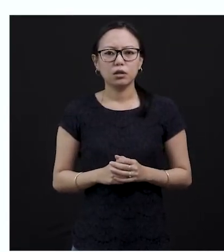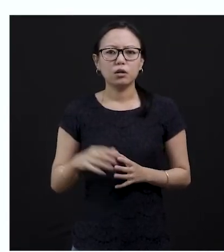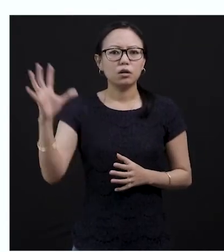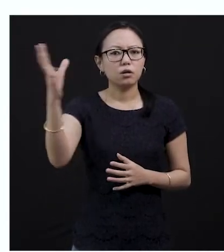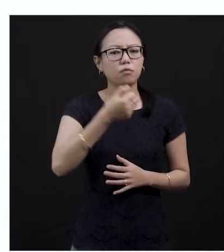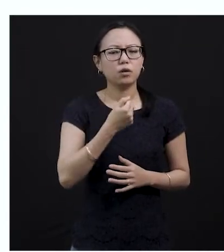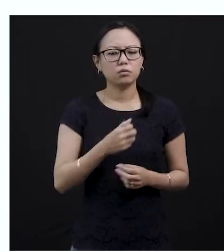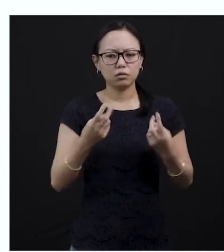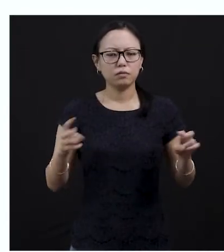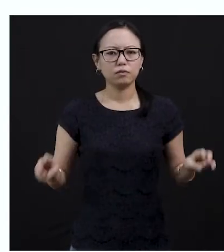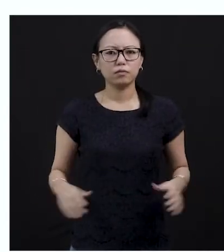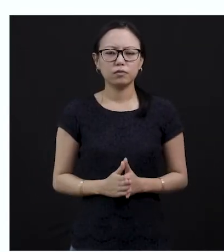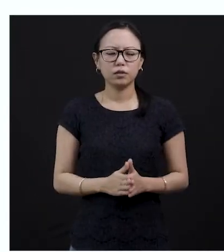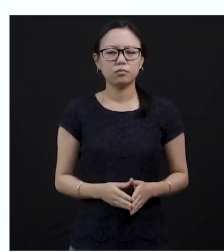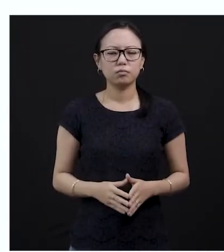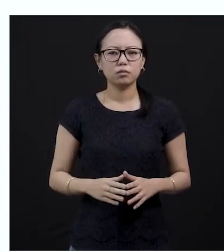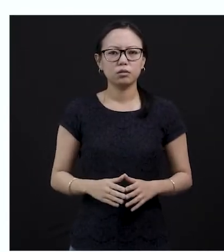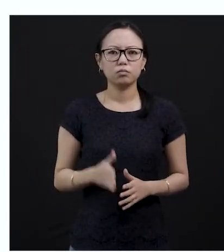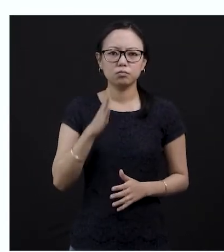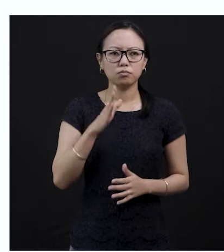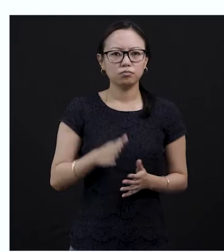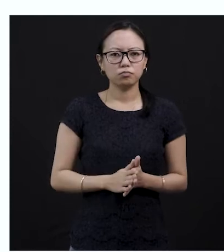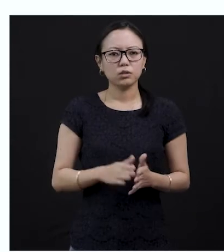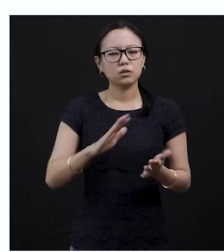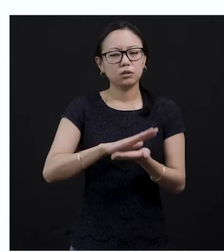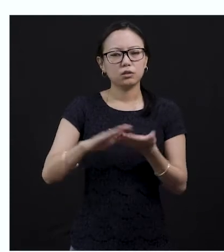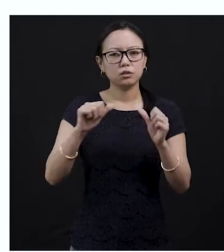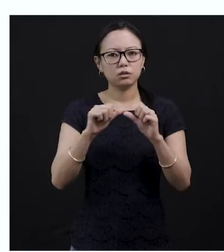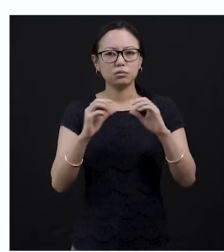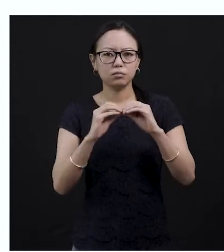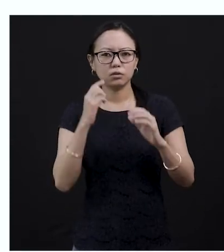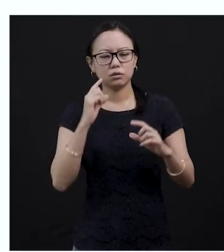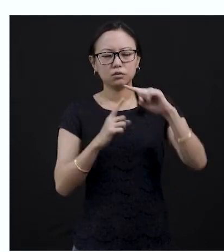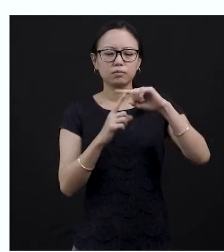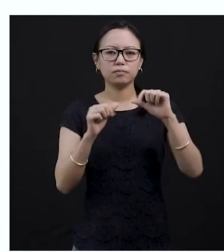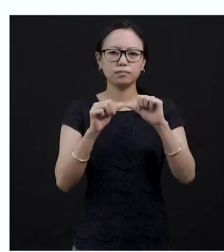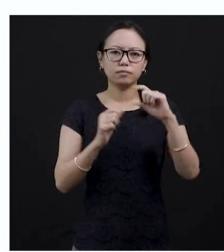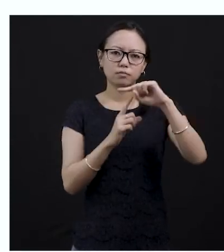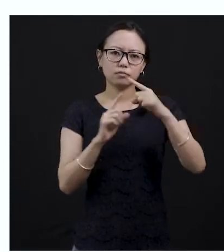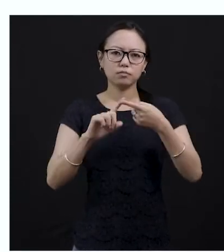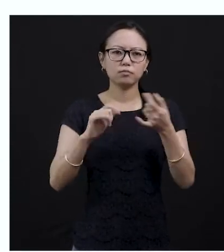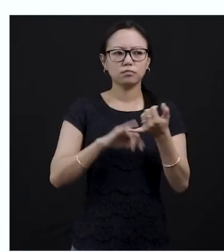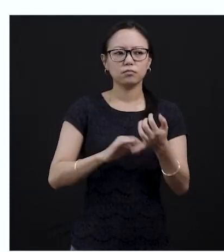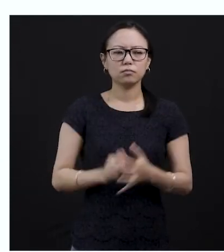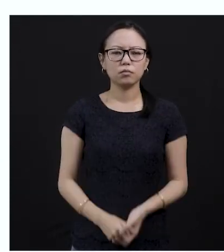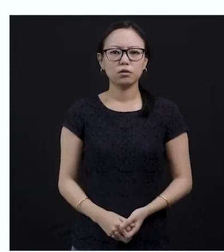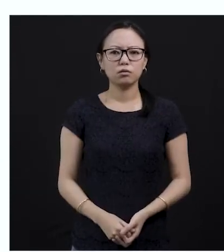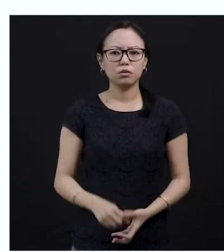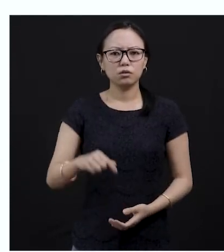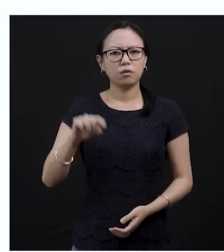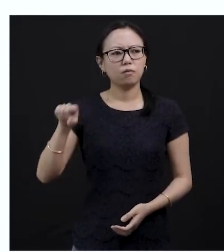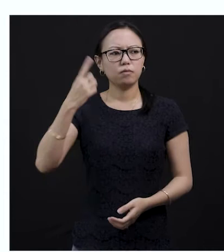Excuse me. So here, first we will look through a terrestrial habitat, okay?